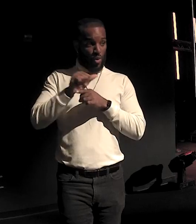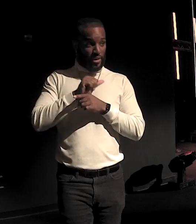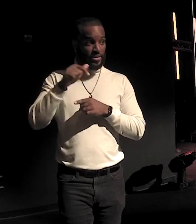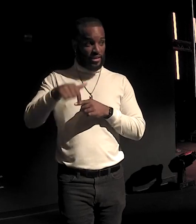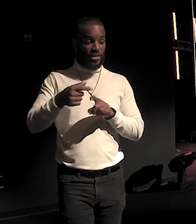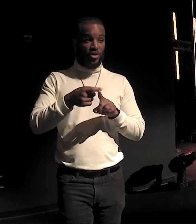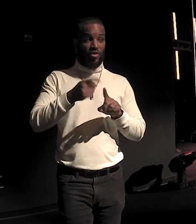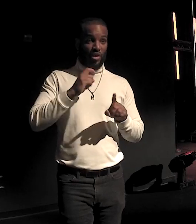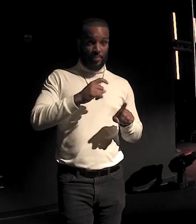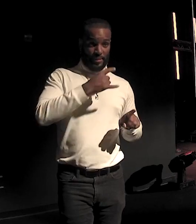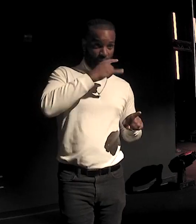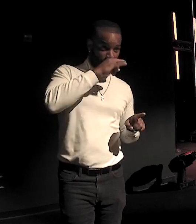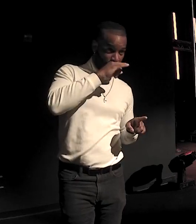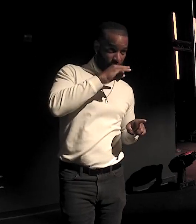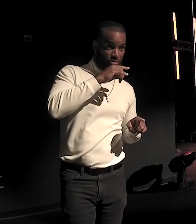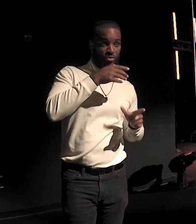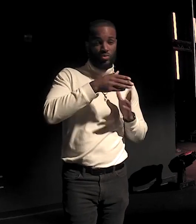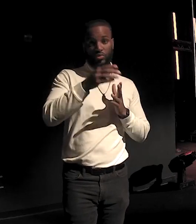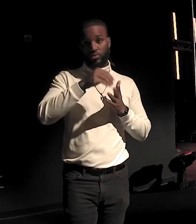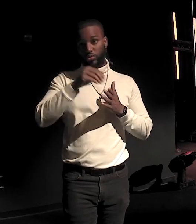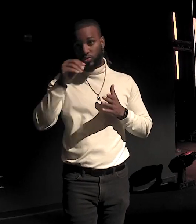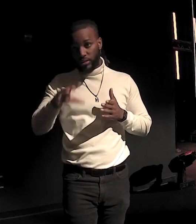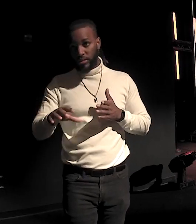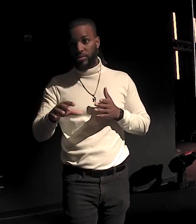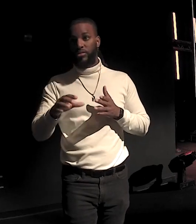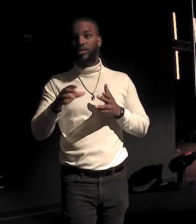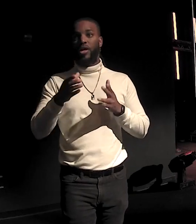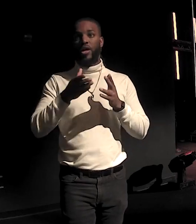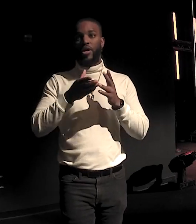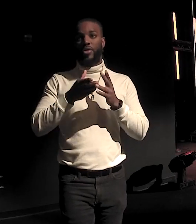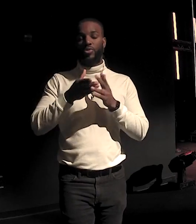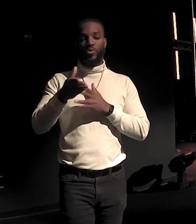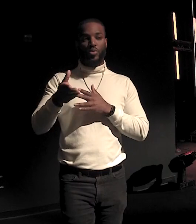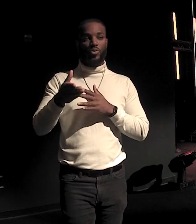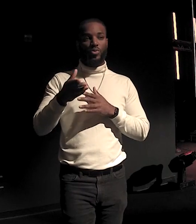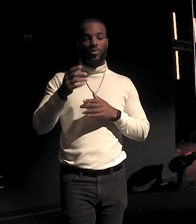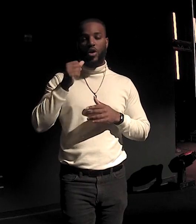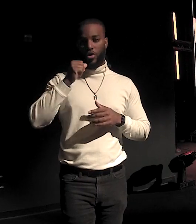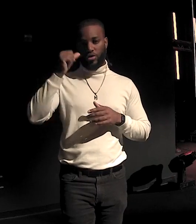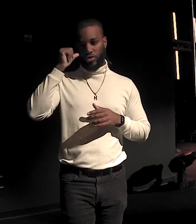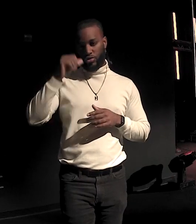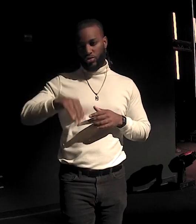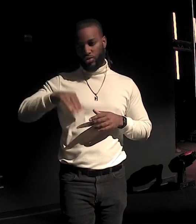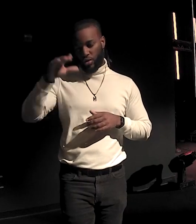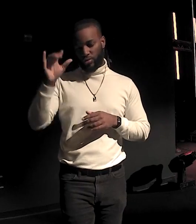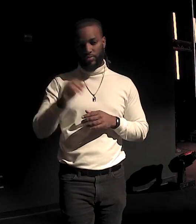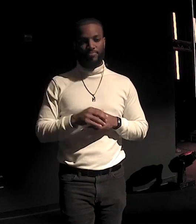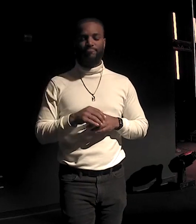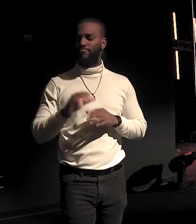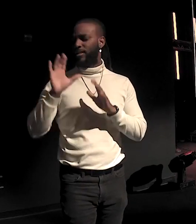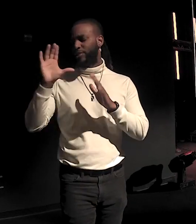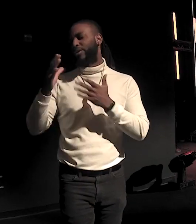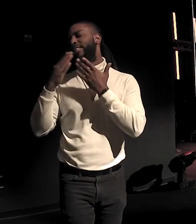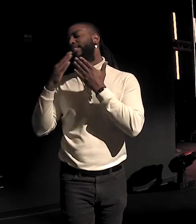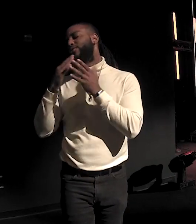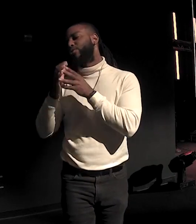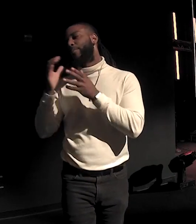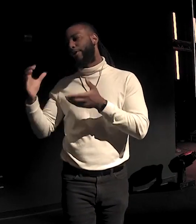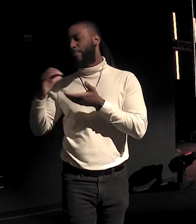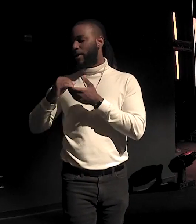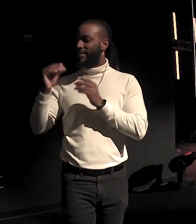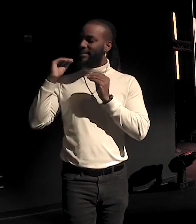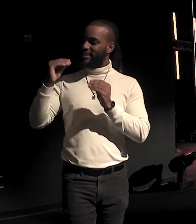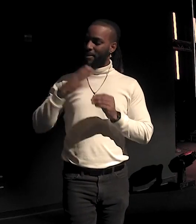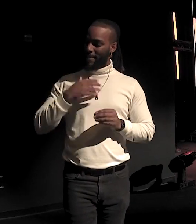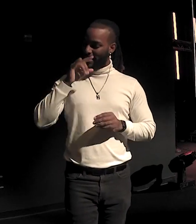all the way from kids through students and all the way up through adulthood. And that's great. Thanks so much for partnering with me and teaching